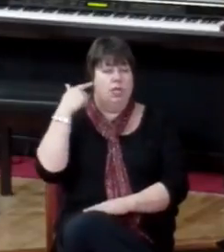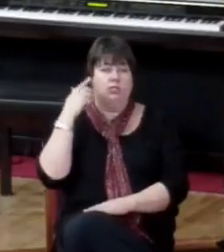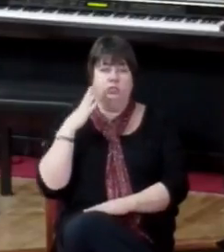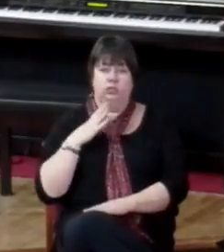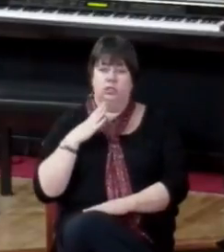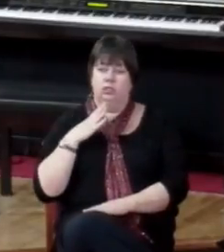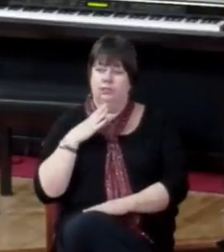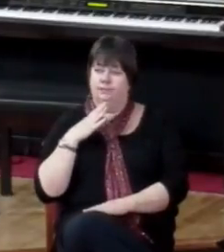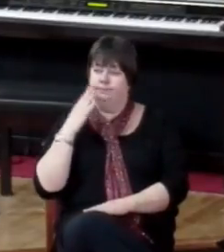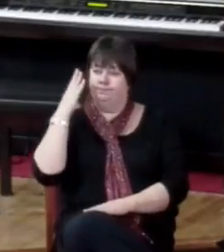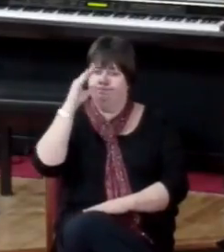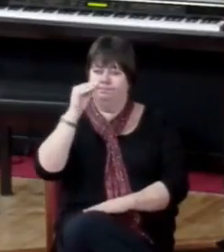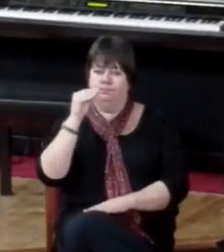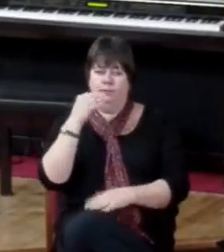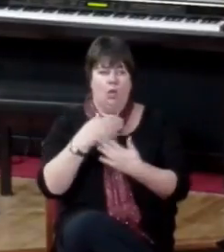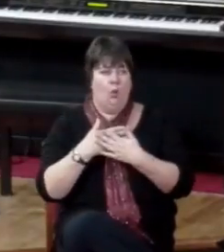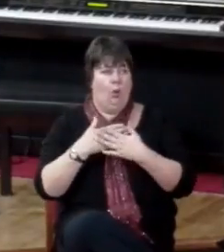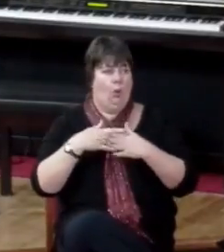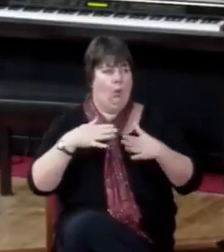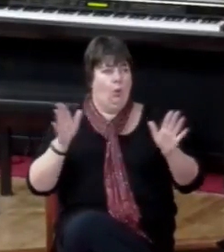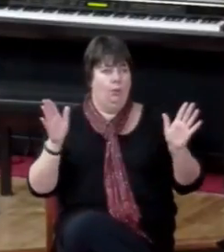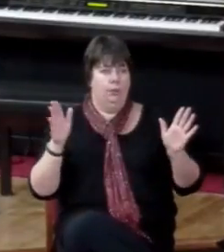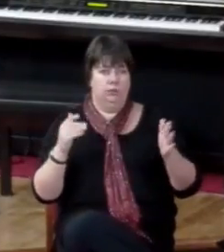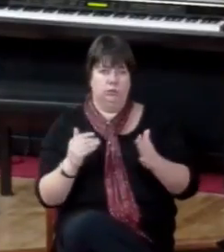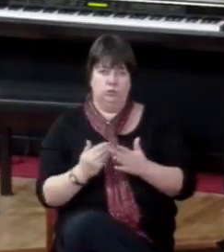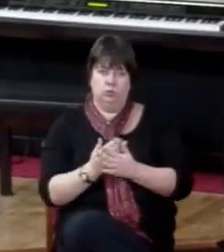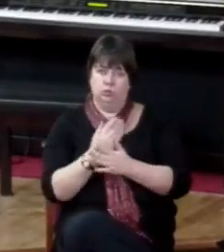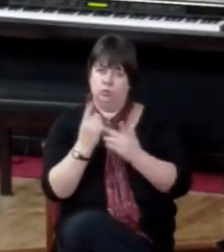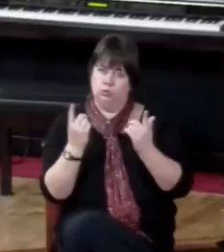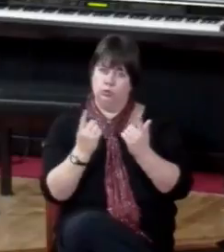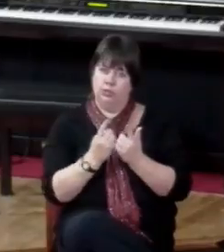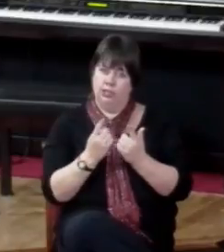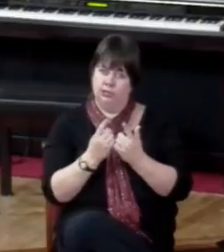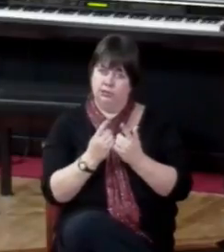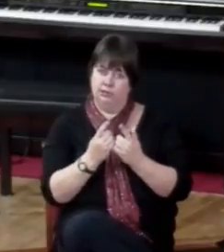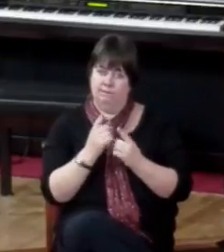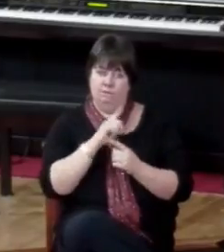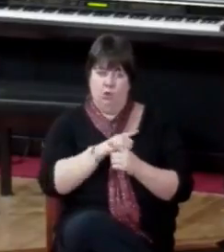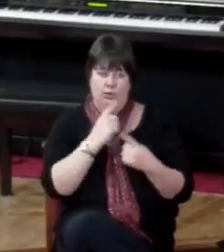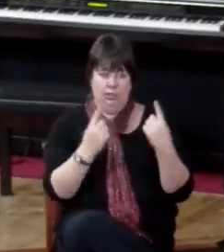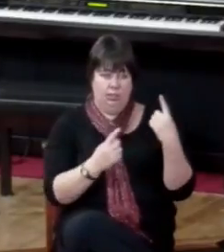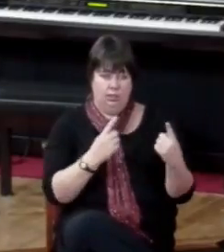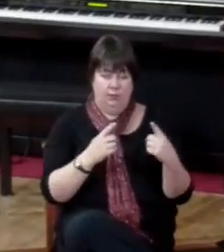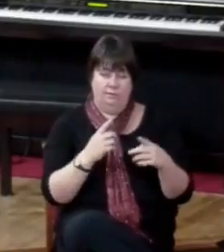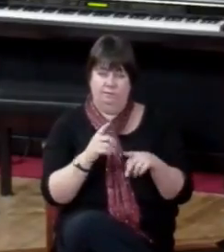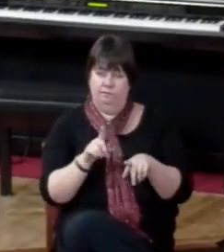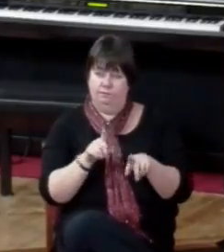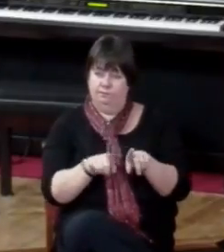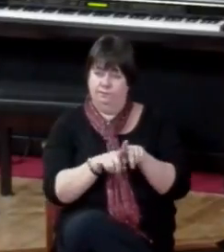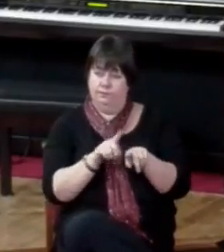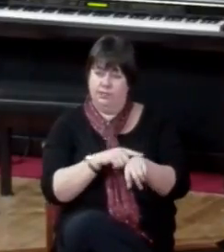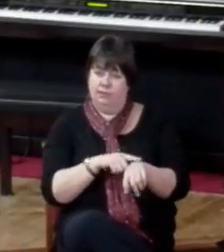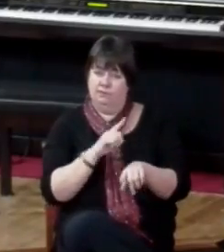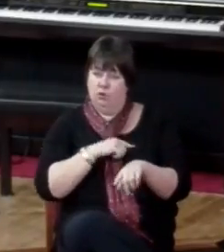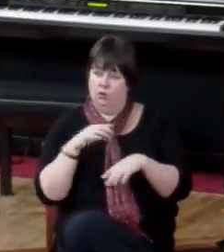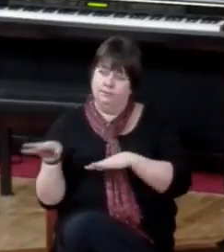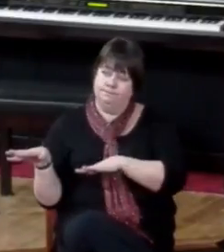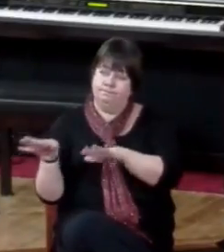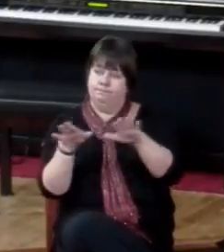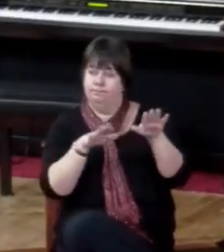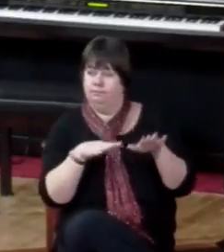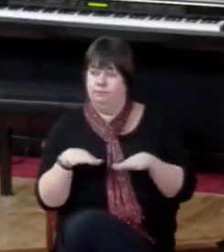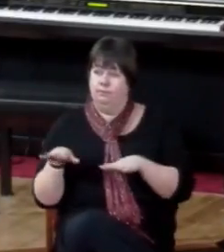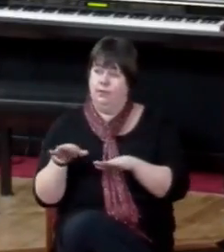things, both as individuals and as a congregation, to be open to new things. Now, I have to say that